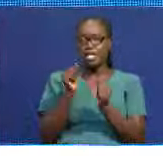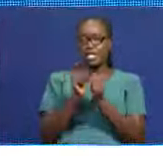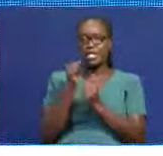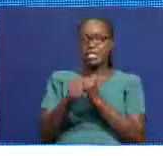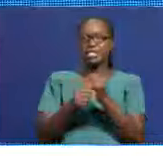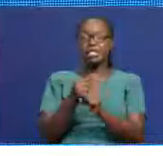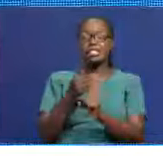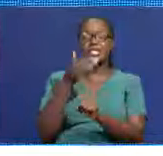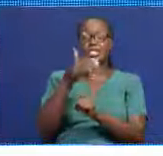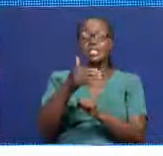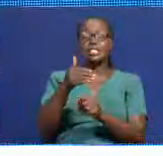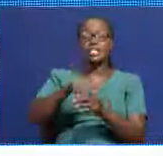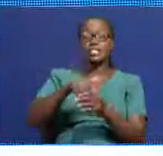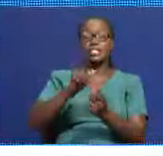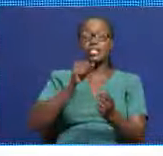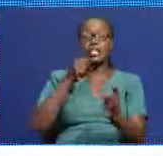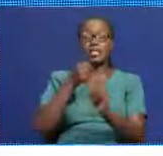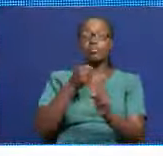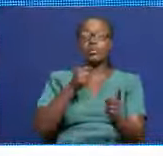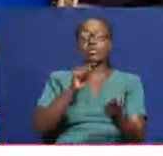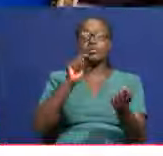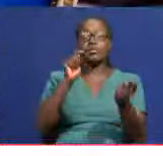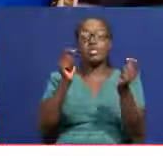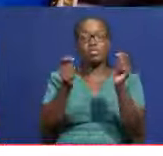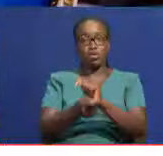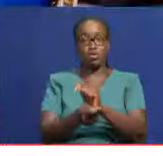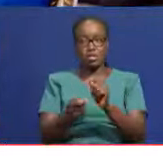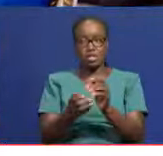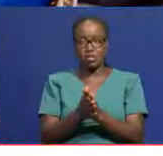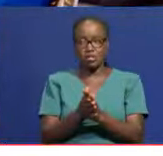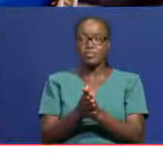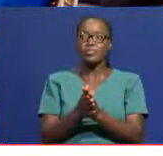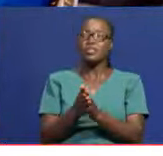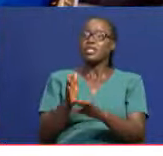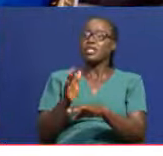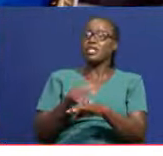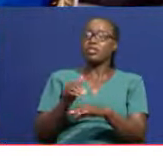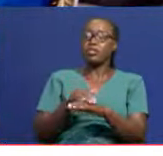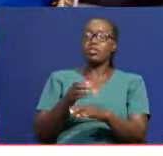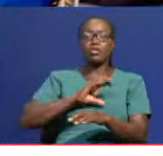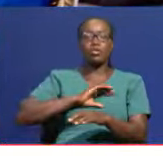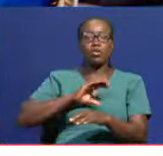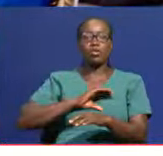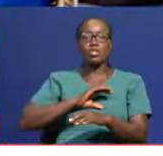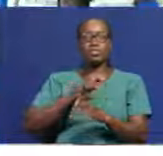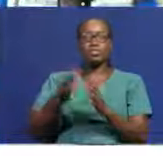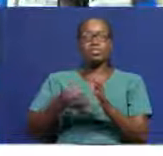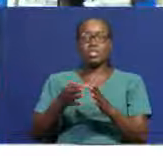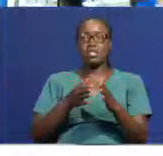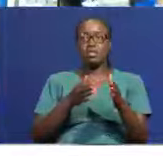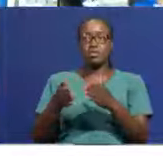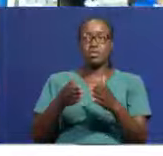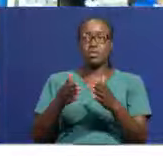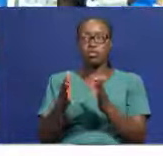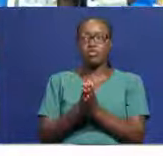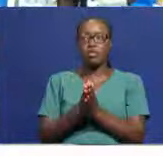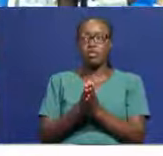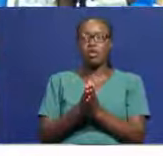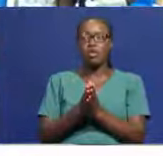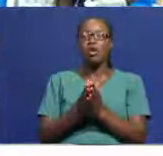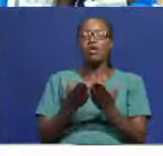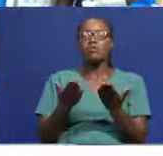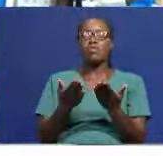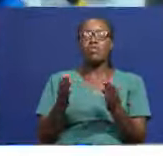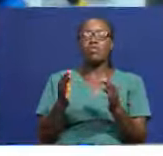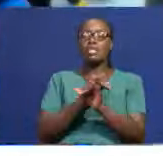impact will be transformative. Ruto alitoa wito kwa wamiliki wa viwanda kuchukua fursa ya kuwepo kwa mfumo wa mtandao wa